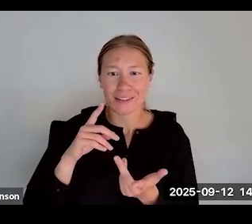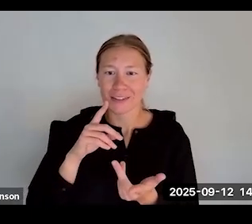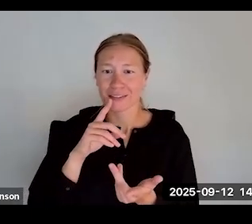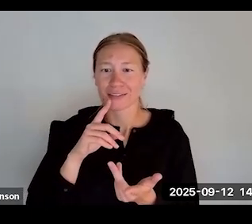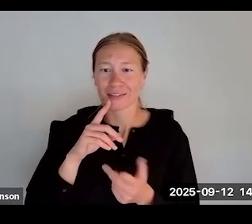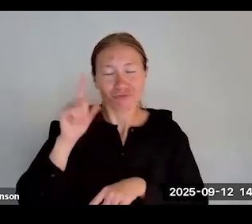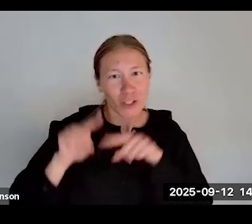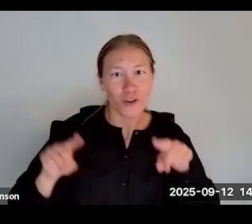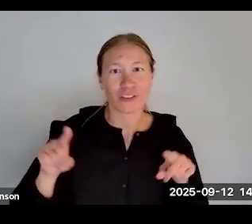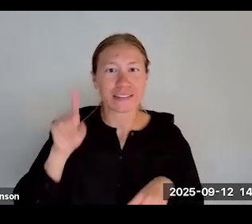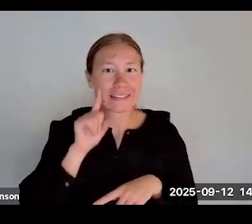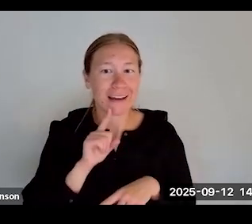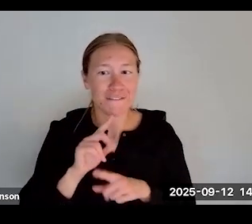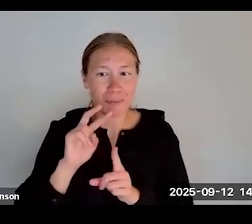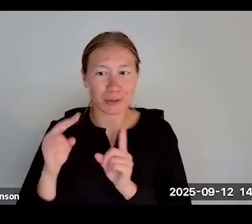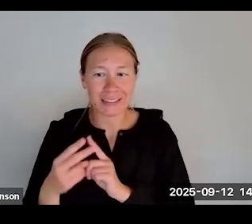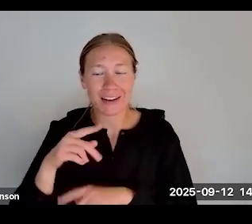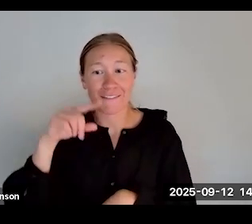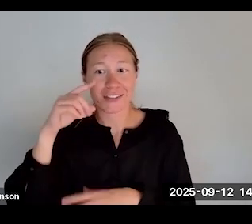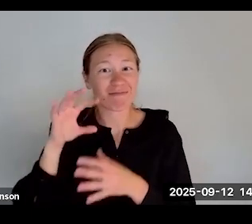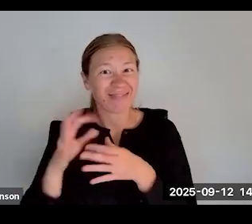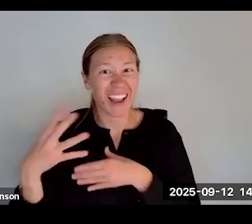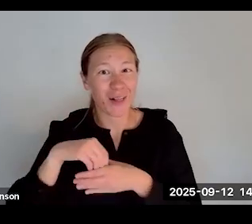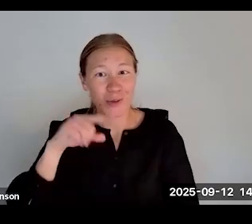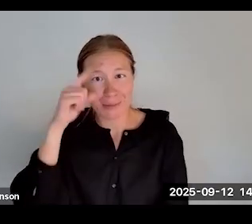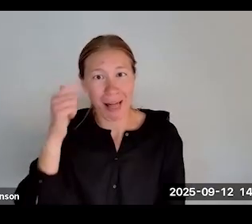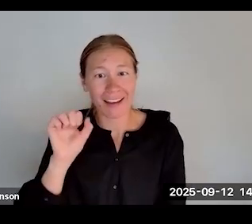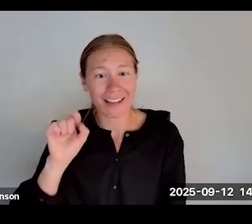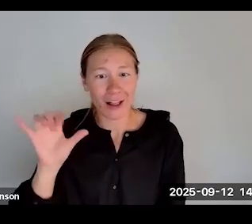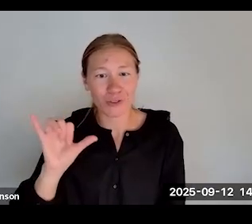has a 4.06 star rating on Goodreads.